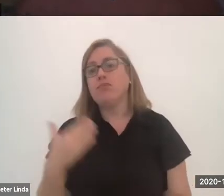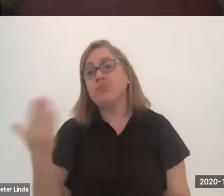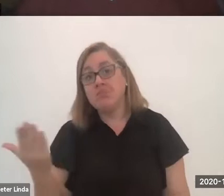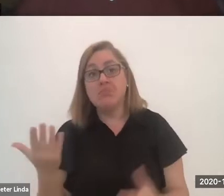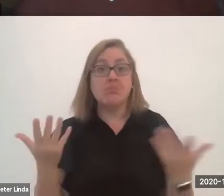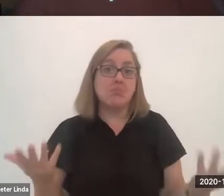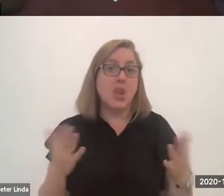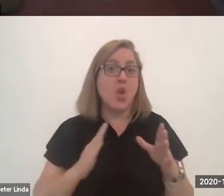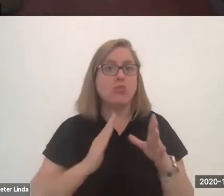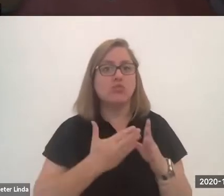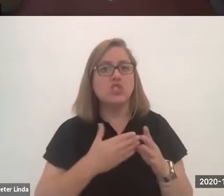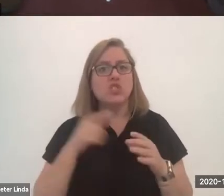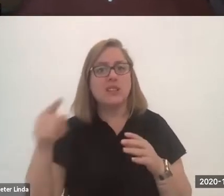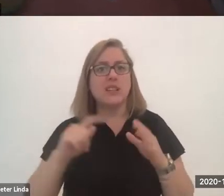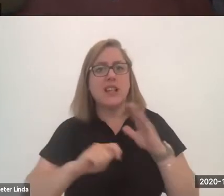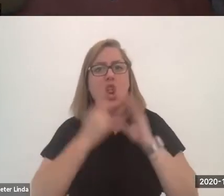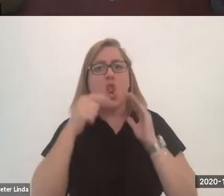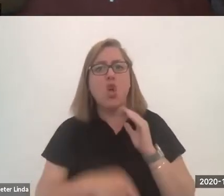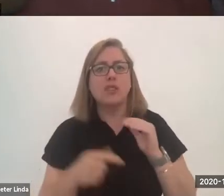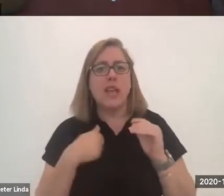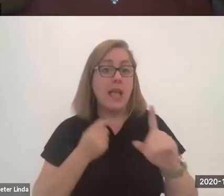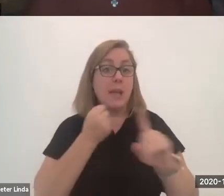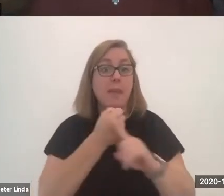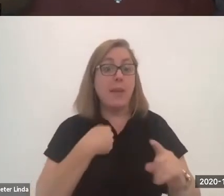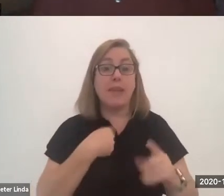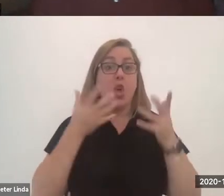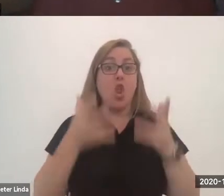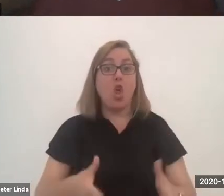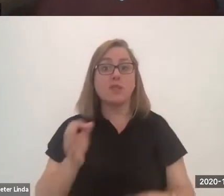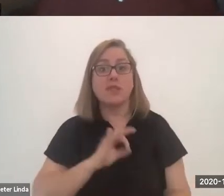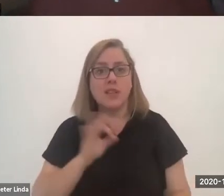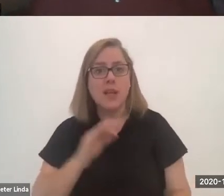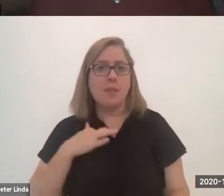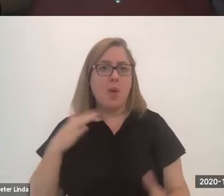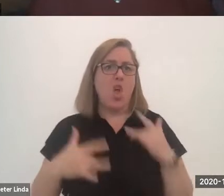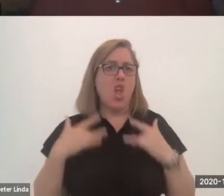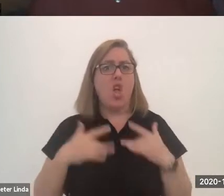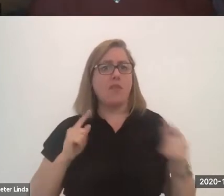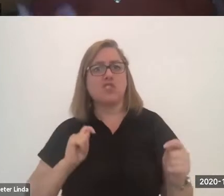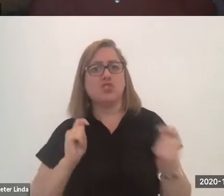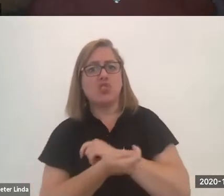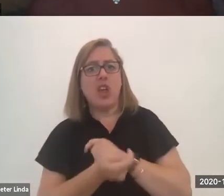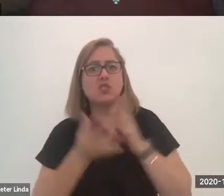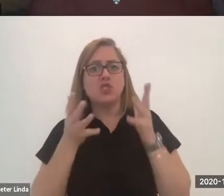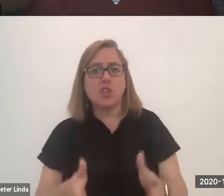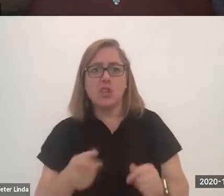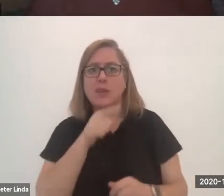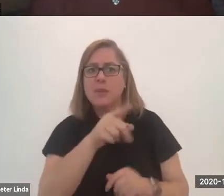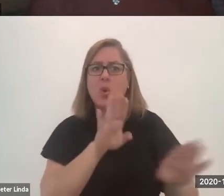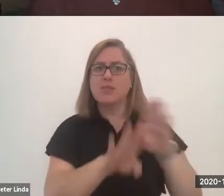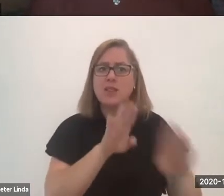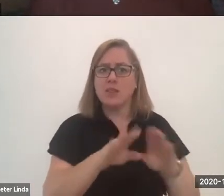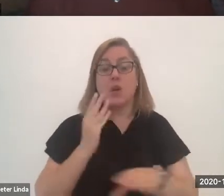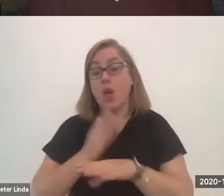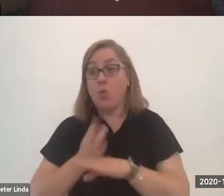Originally with lockdown, it didn't impact me too much because my life didn't change too much, because similar to Anna, I actually work